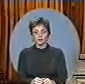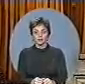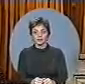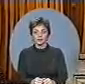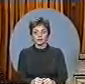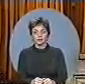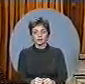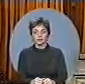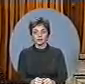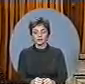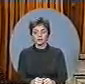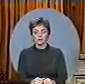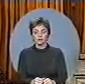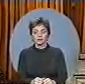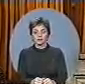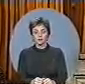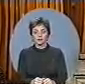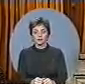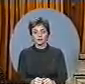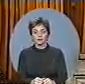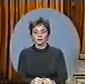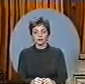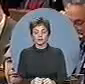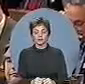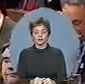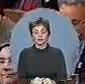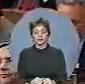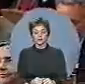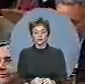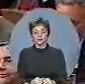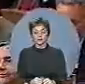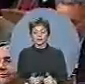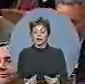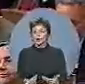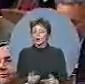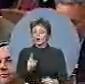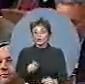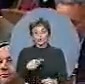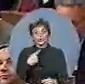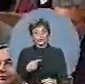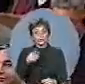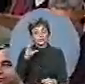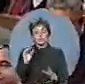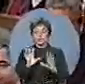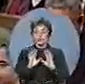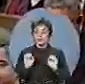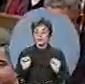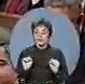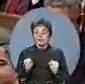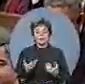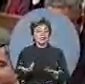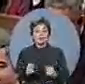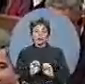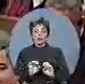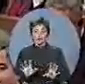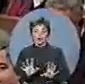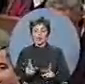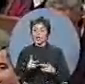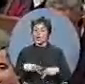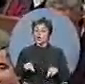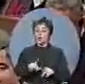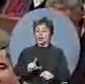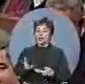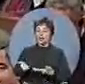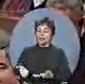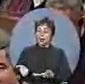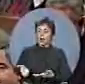The Honourable Minister of Justice. Mr. Speaker, what is clear is that the Liberal Party has no intention of